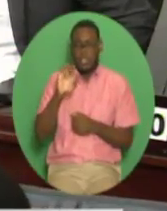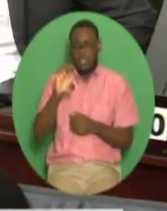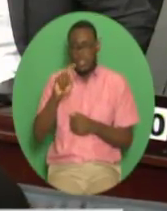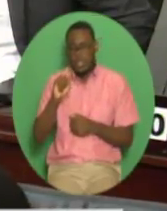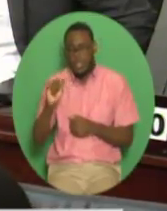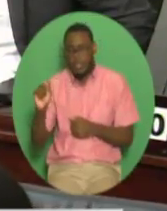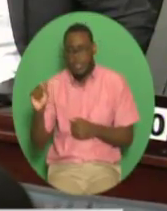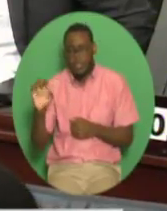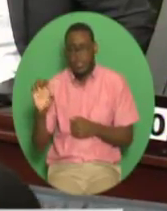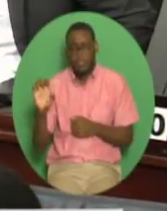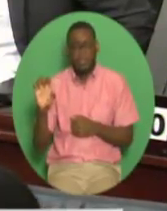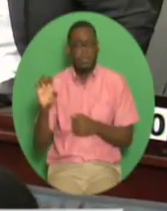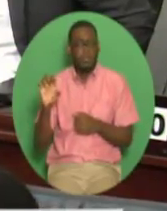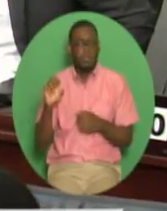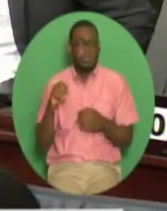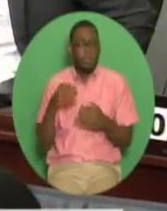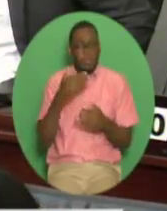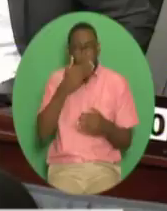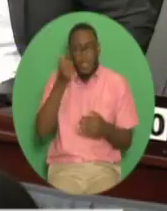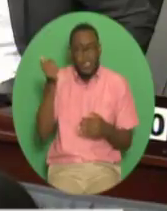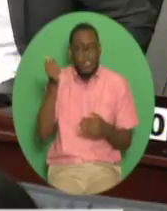accordance with what was intended